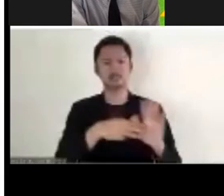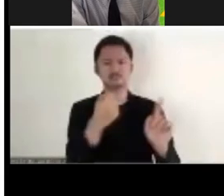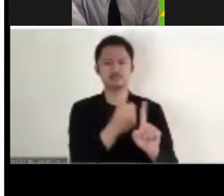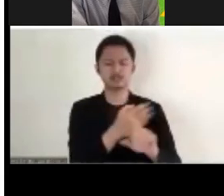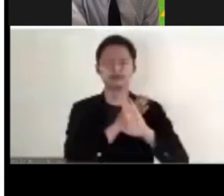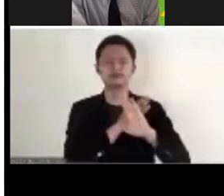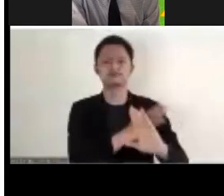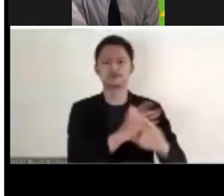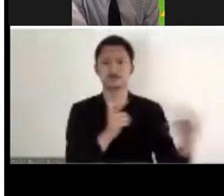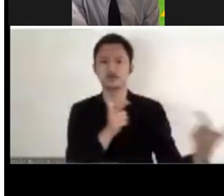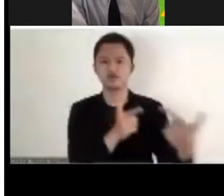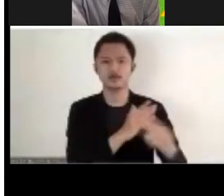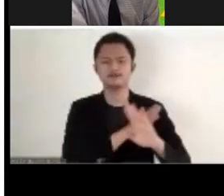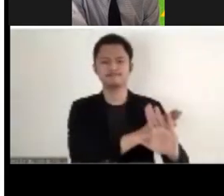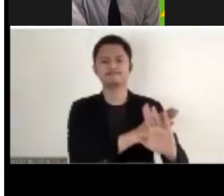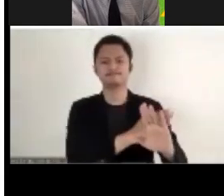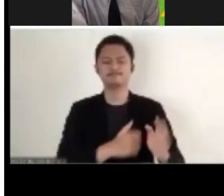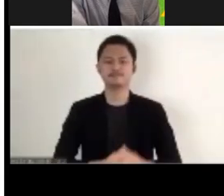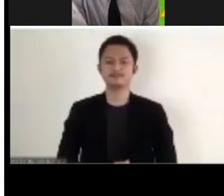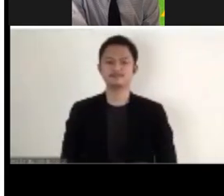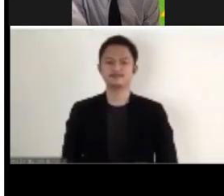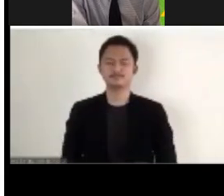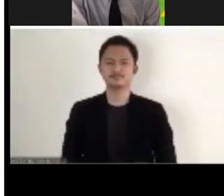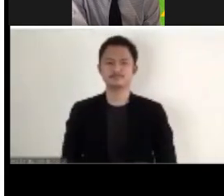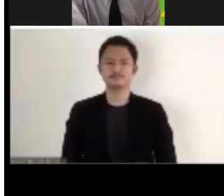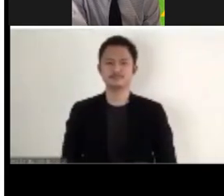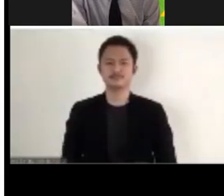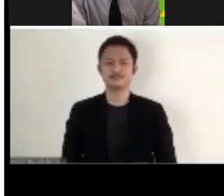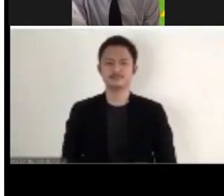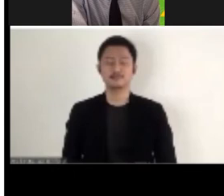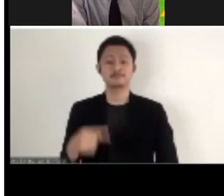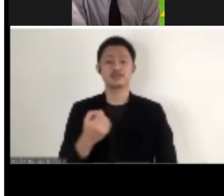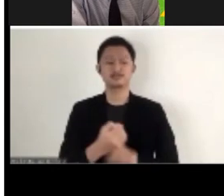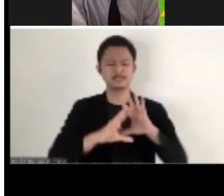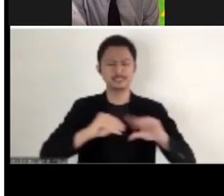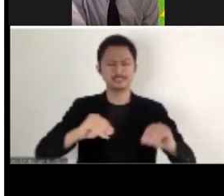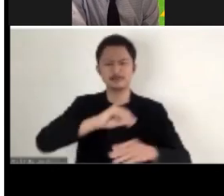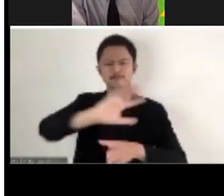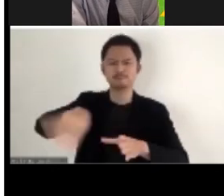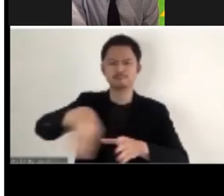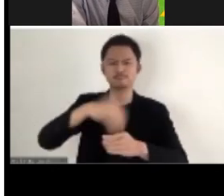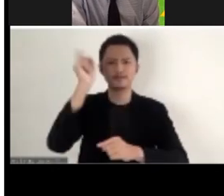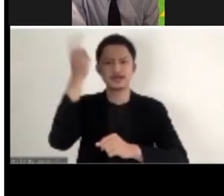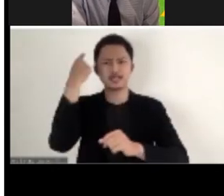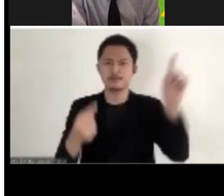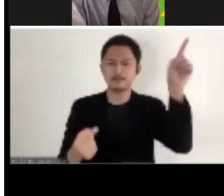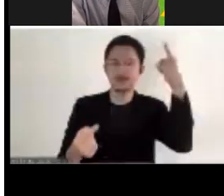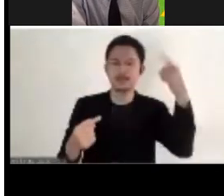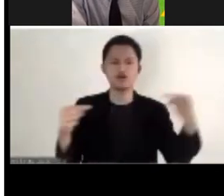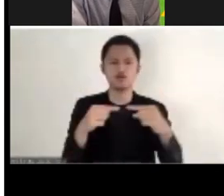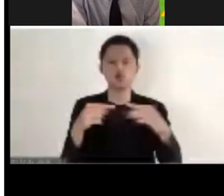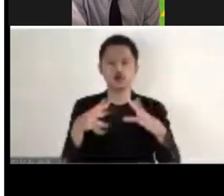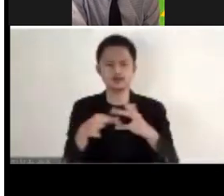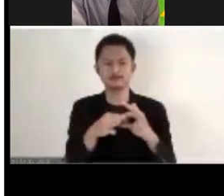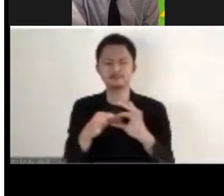a I am a bit harga gue lagi serum.ms flash zip